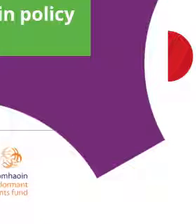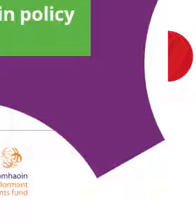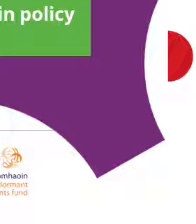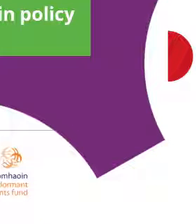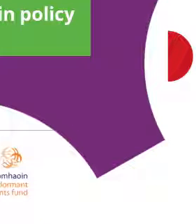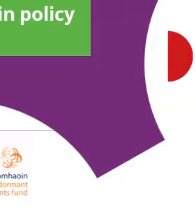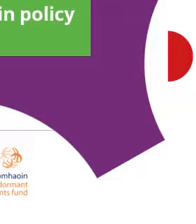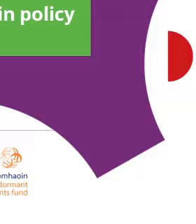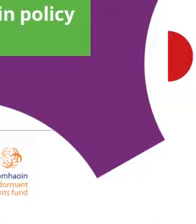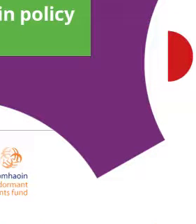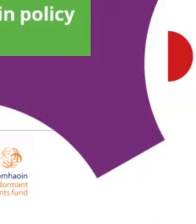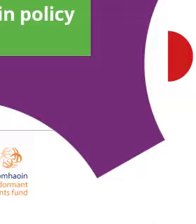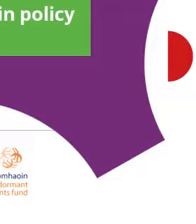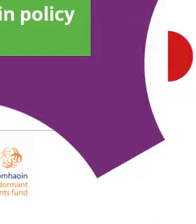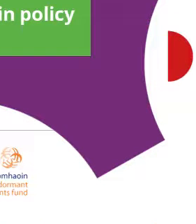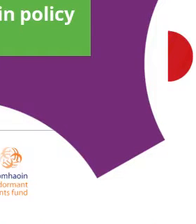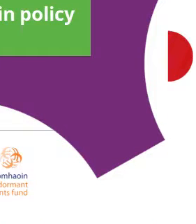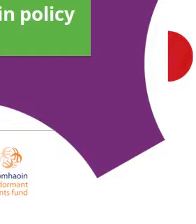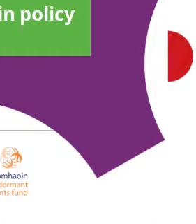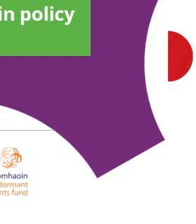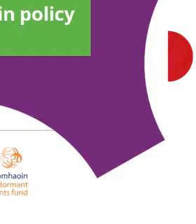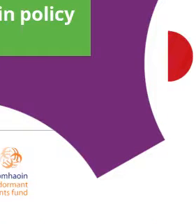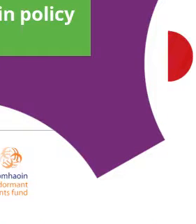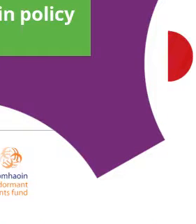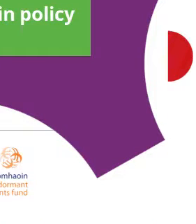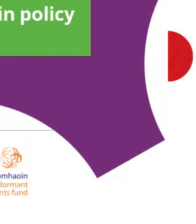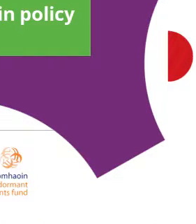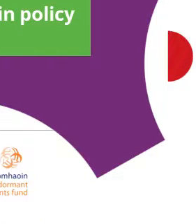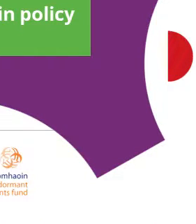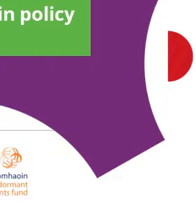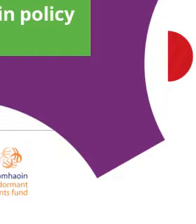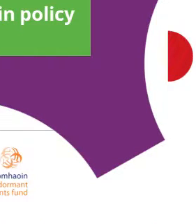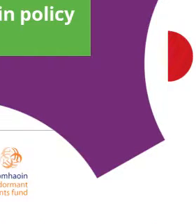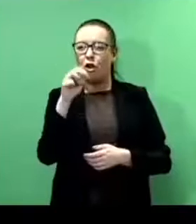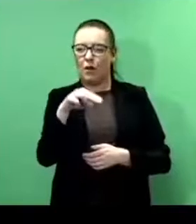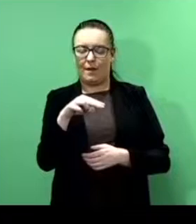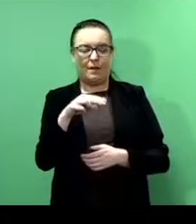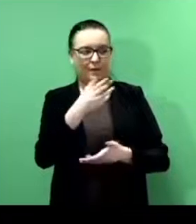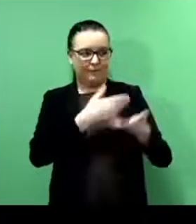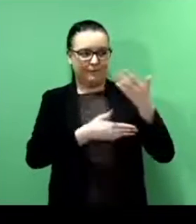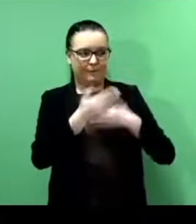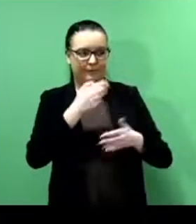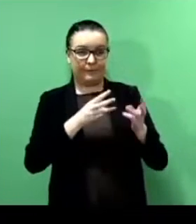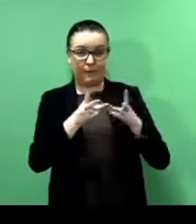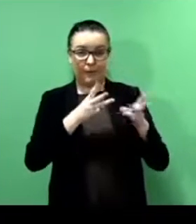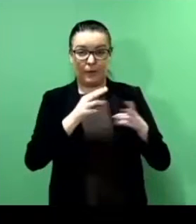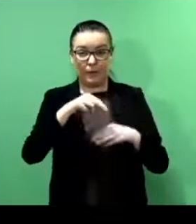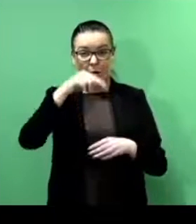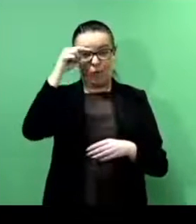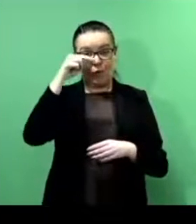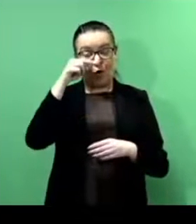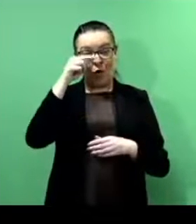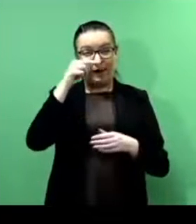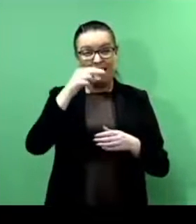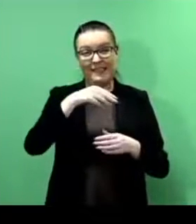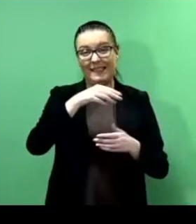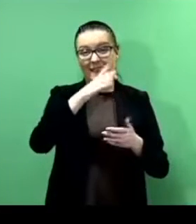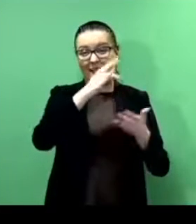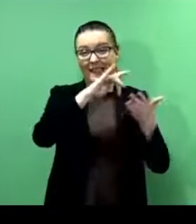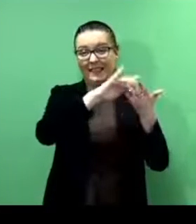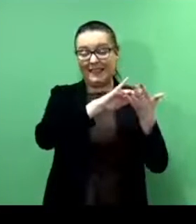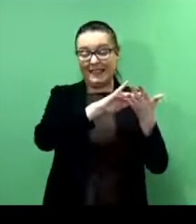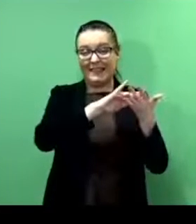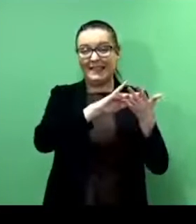I'm going to go now to Gerry Cullen, who's the Programme Manager in City Connects. Gerry has worked in the North Inner City of Dublin throughout his teaching career. He